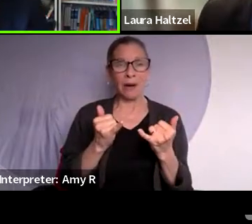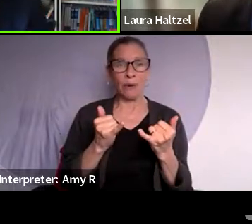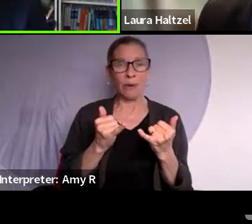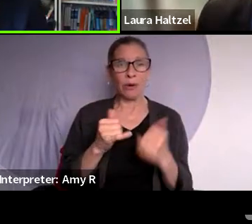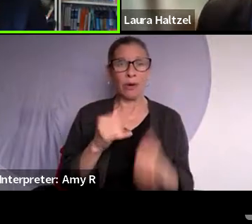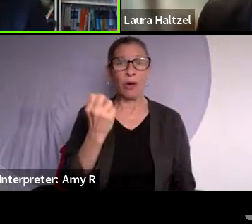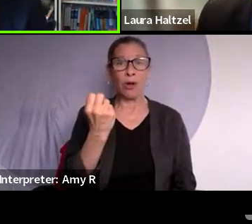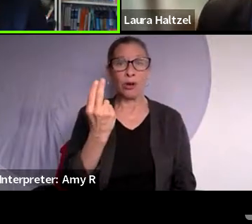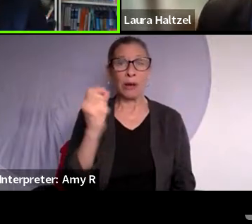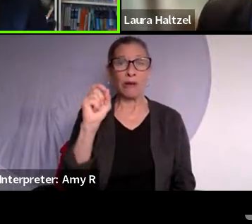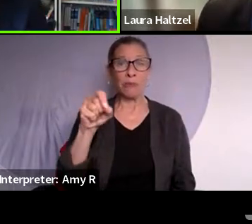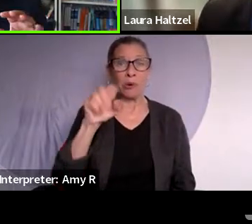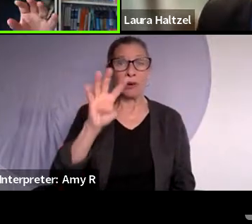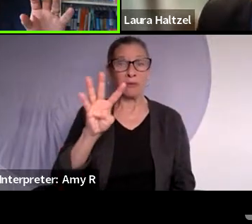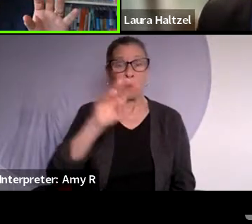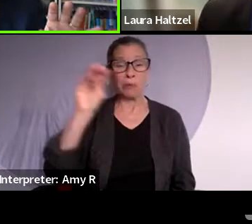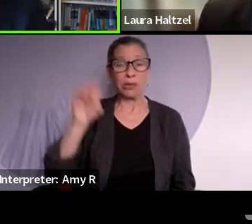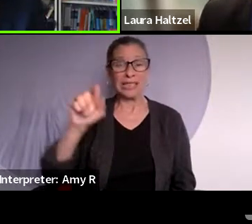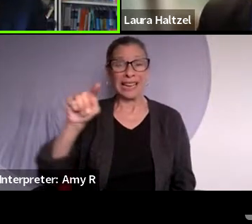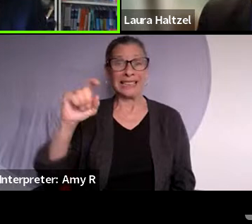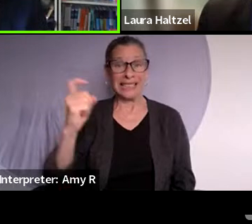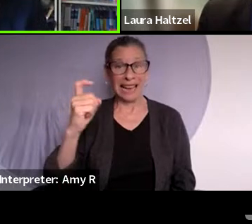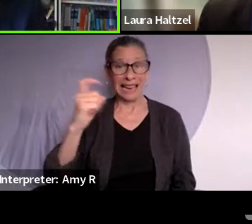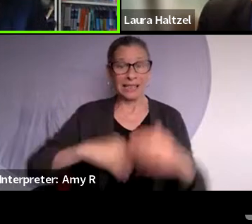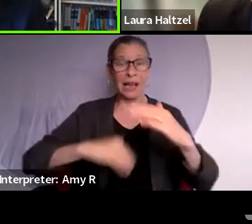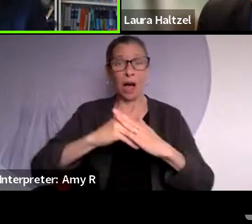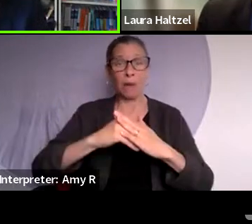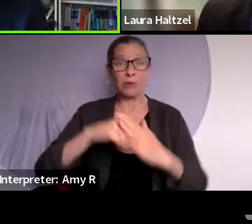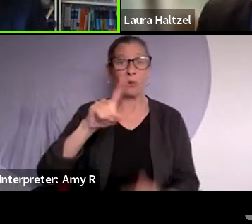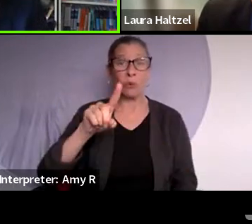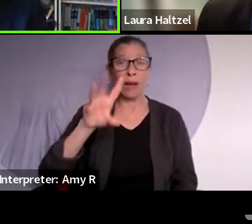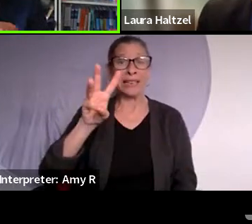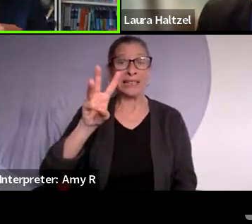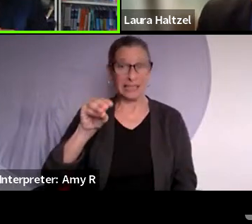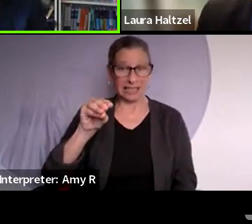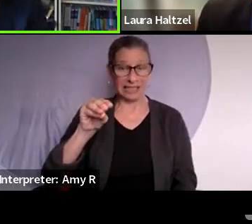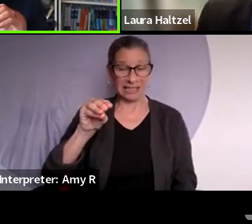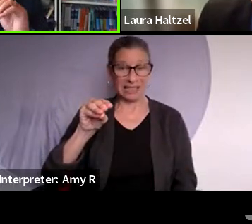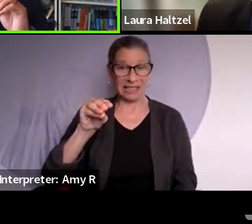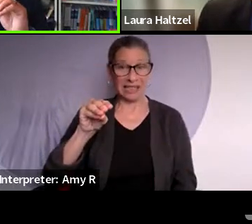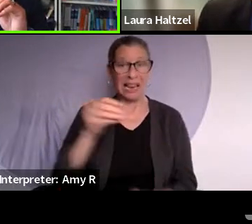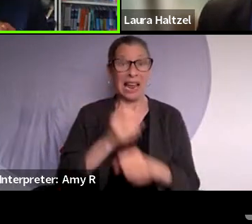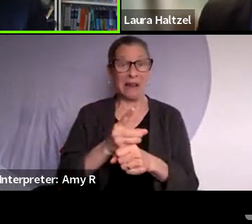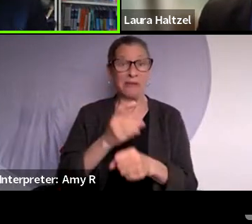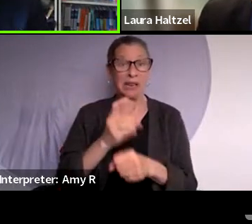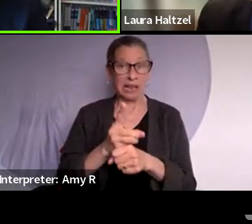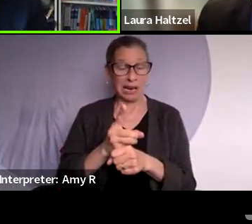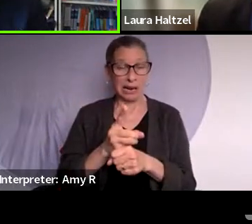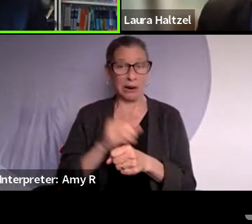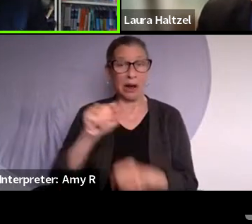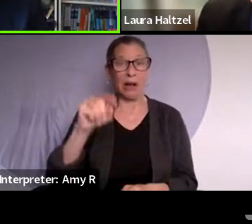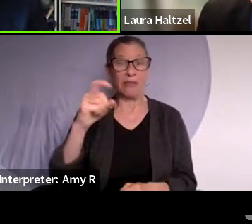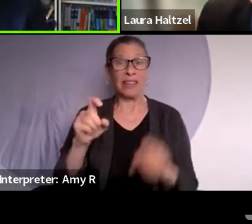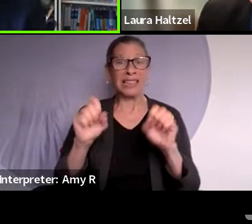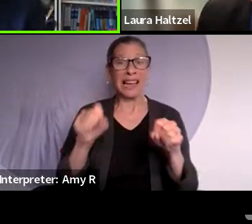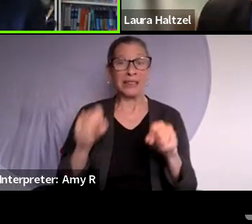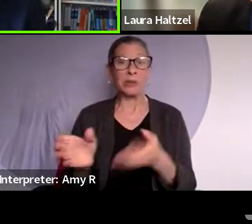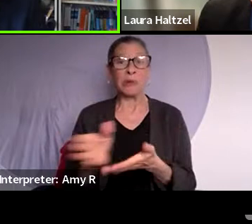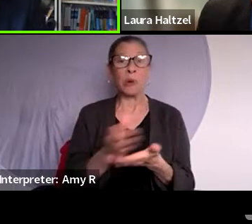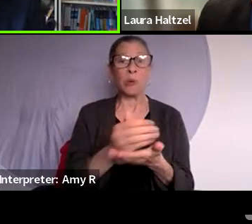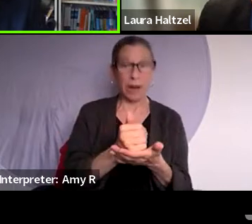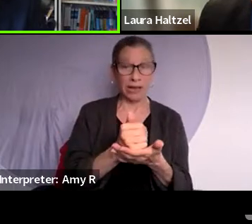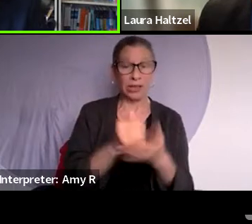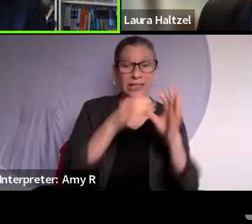now 12.4% tax up to $160,200 a year of taxable wages that go for Social Security. There's another